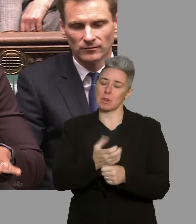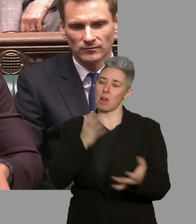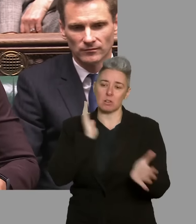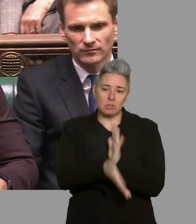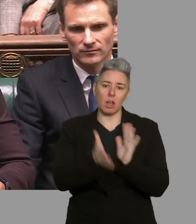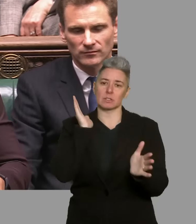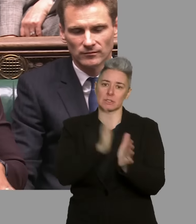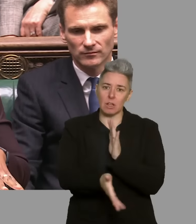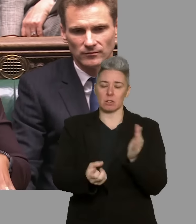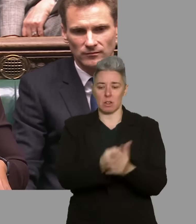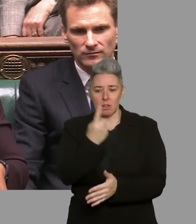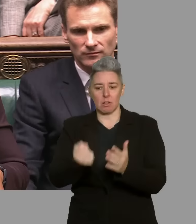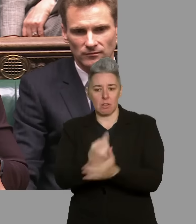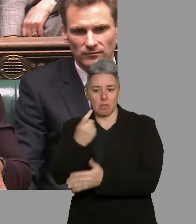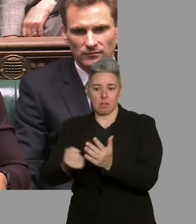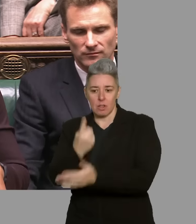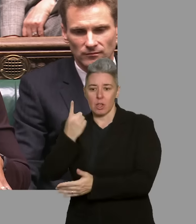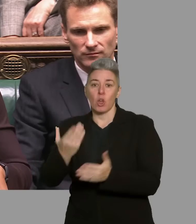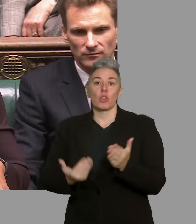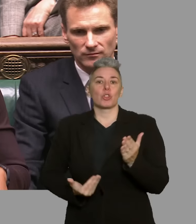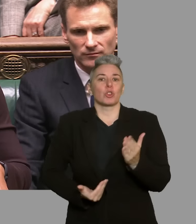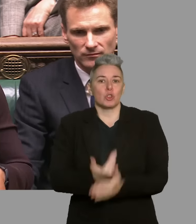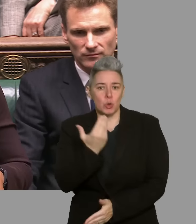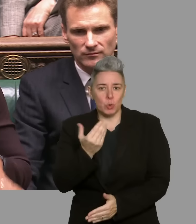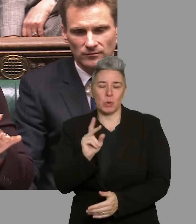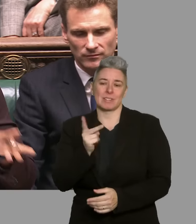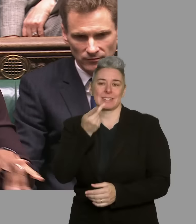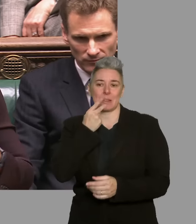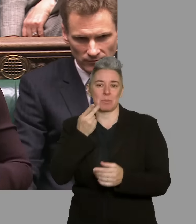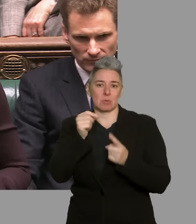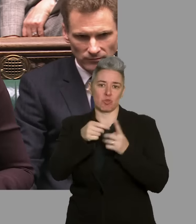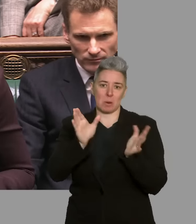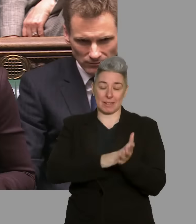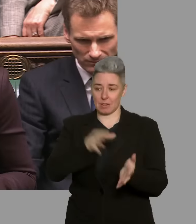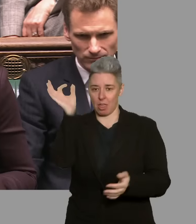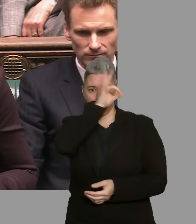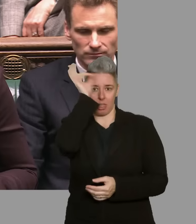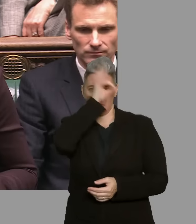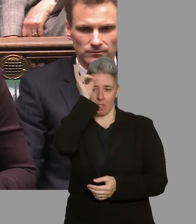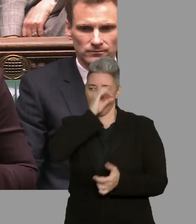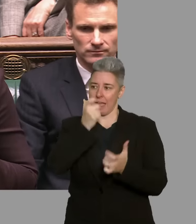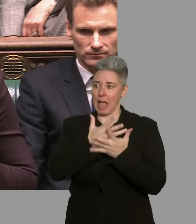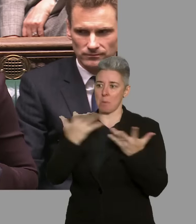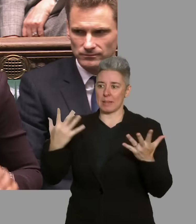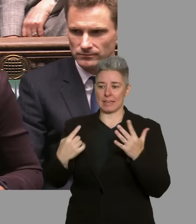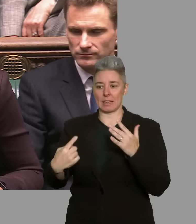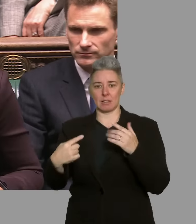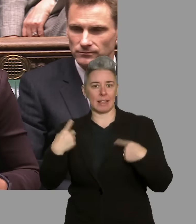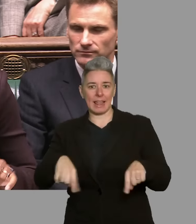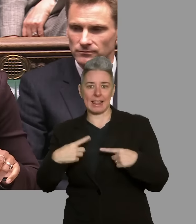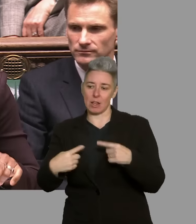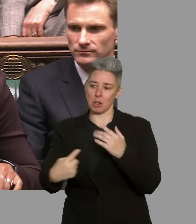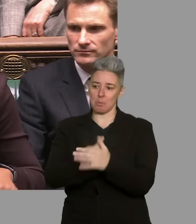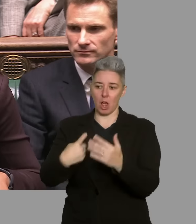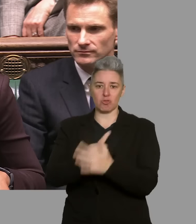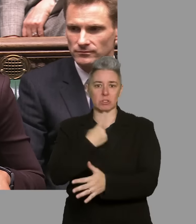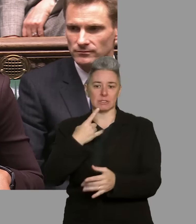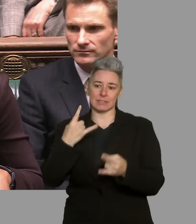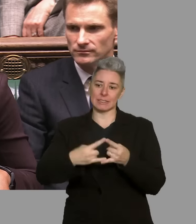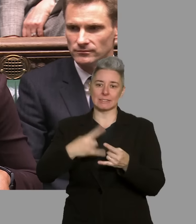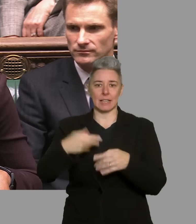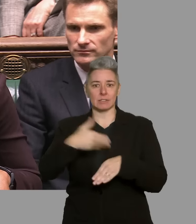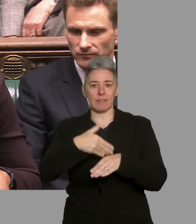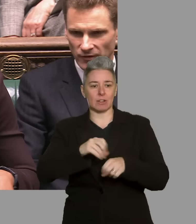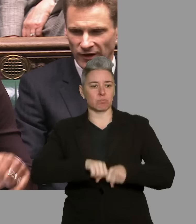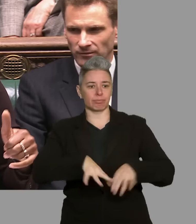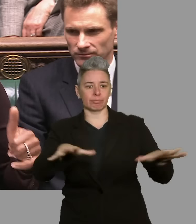Minister, is clueless about how many illegal migrant sex offenders he's let loose. The Culture Secretary breaking the rules to give her donor